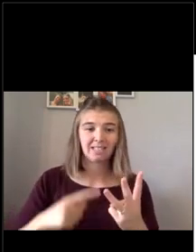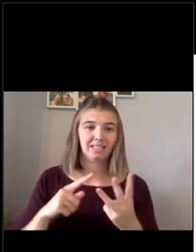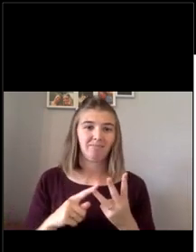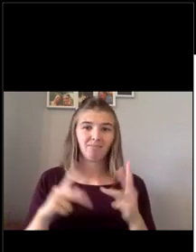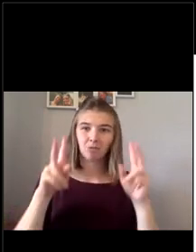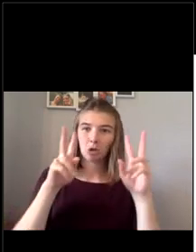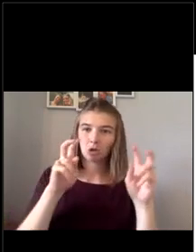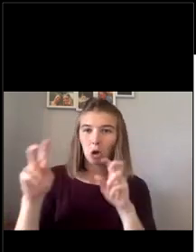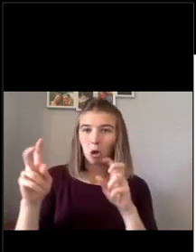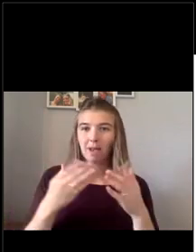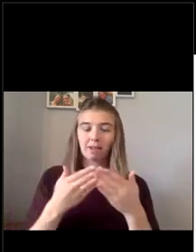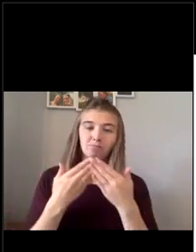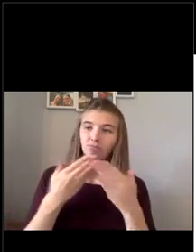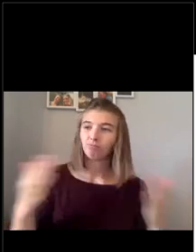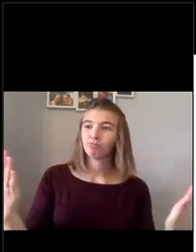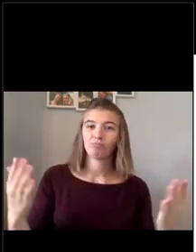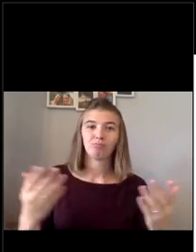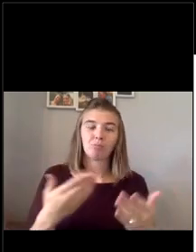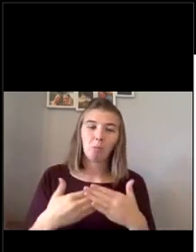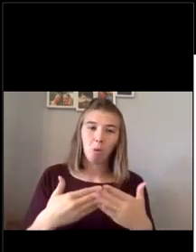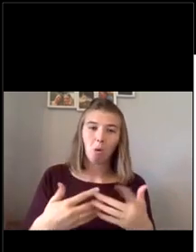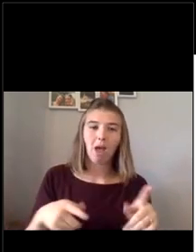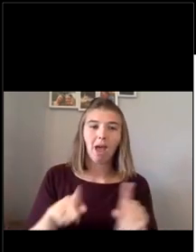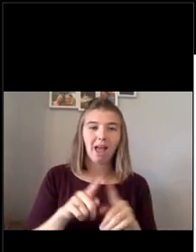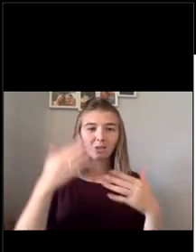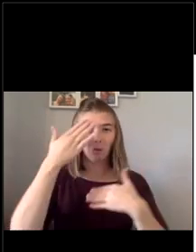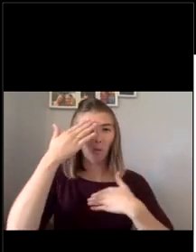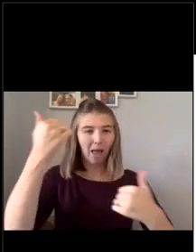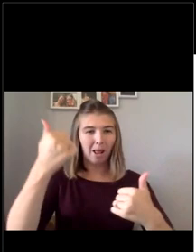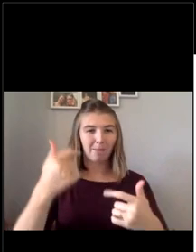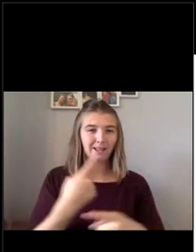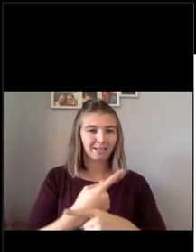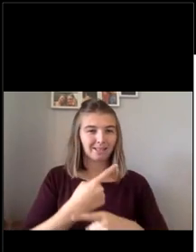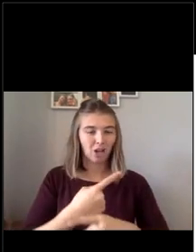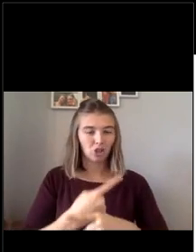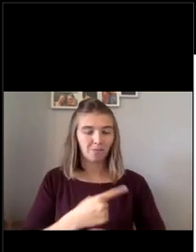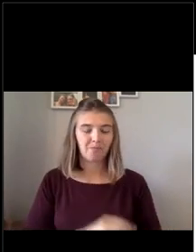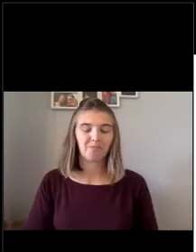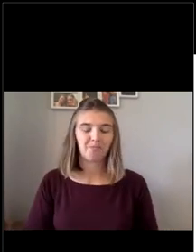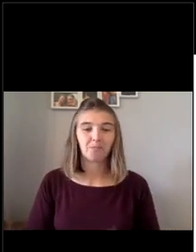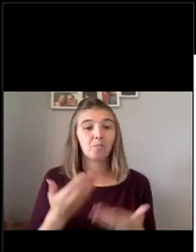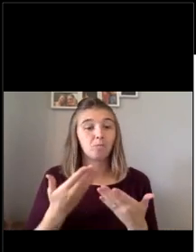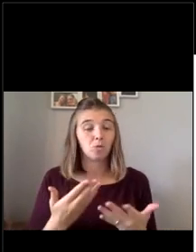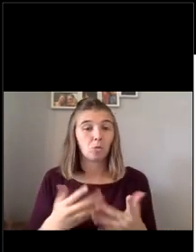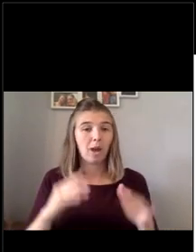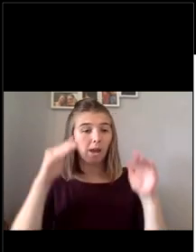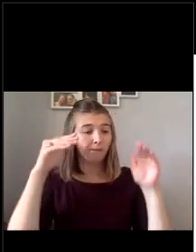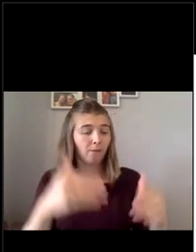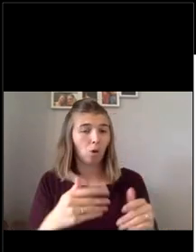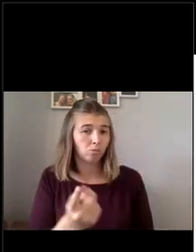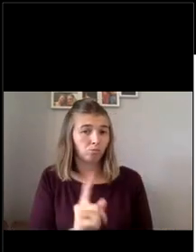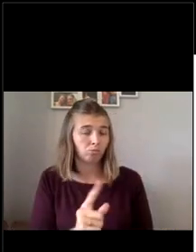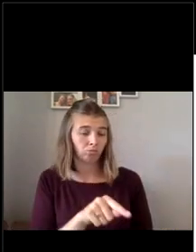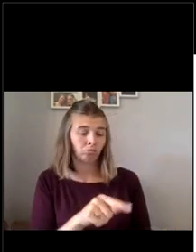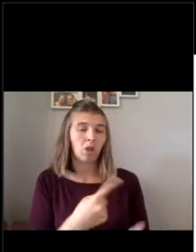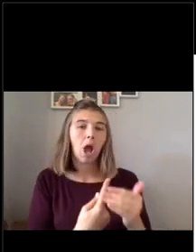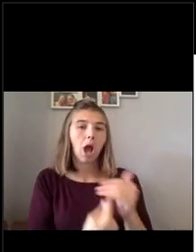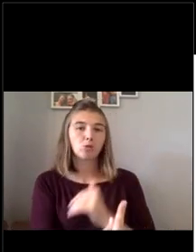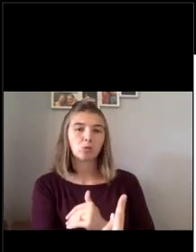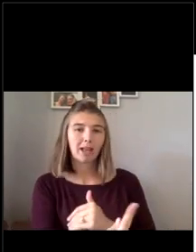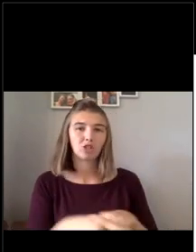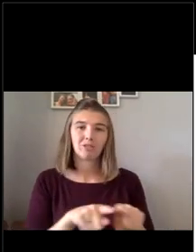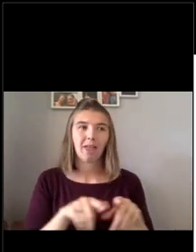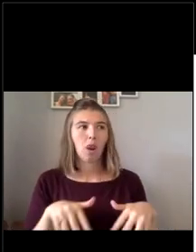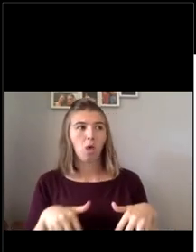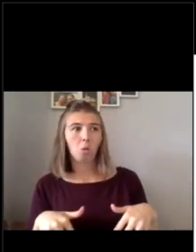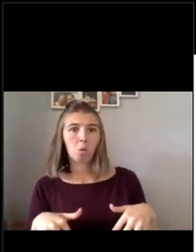health, and discussion of well-being and so on. Today's focus is on isolation and loneliness, so we're going to look beyond